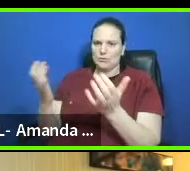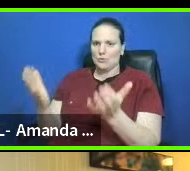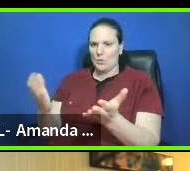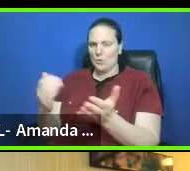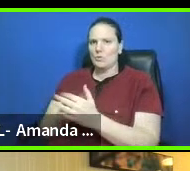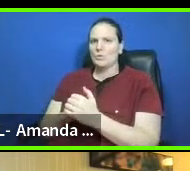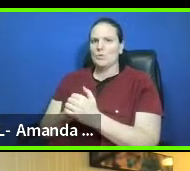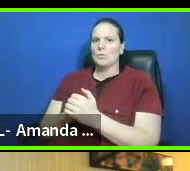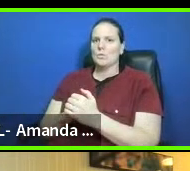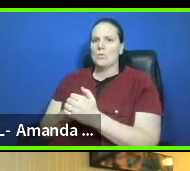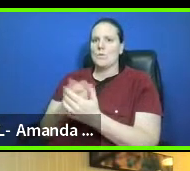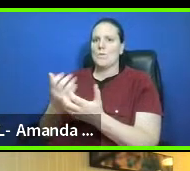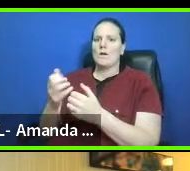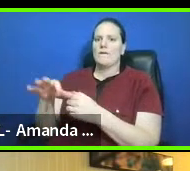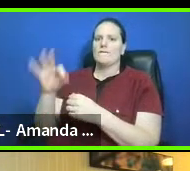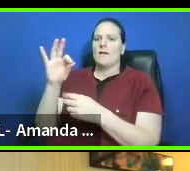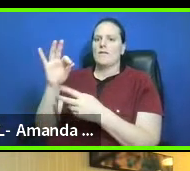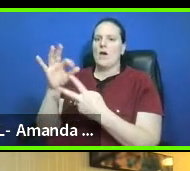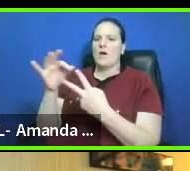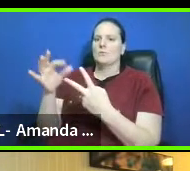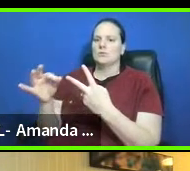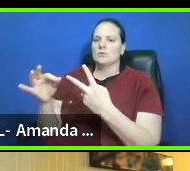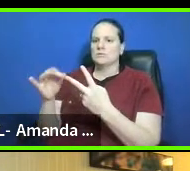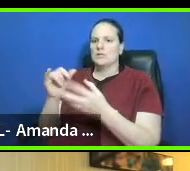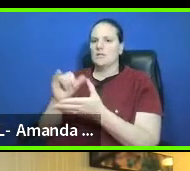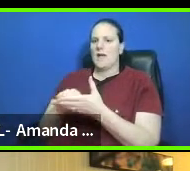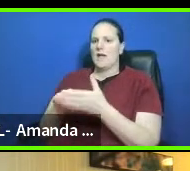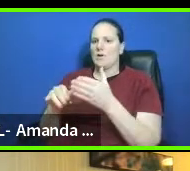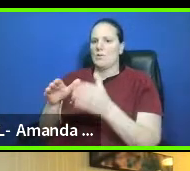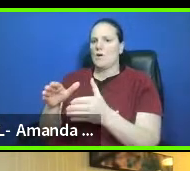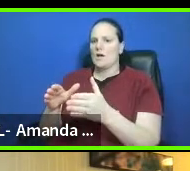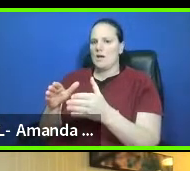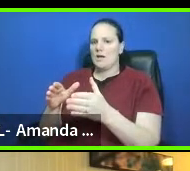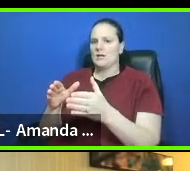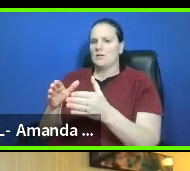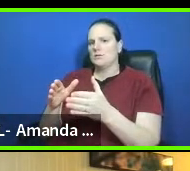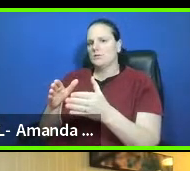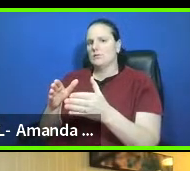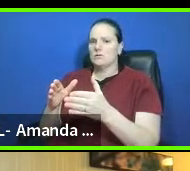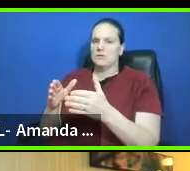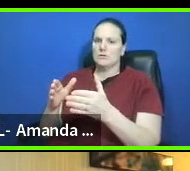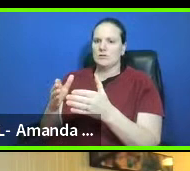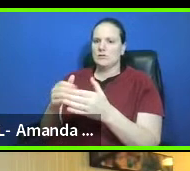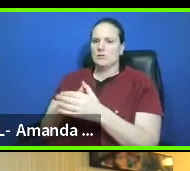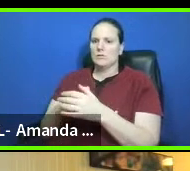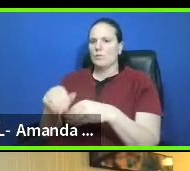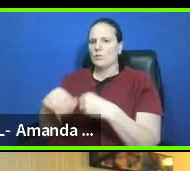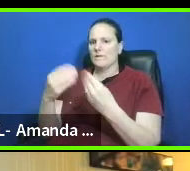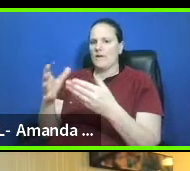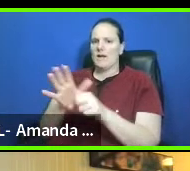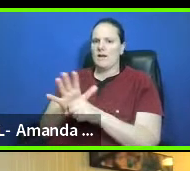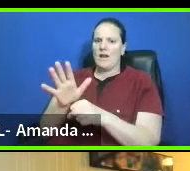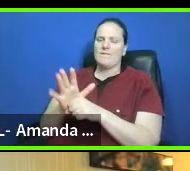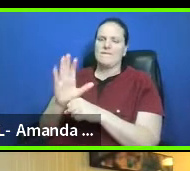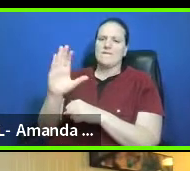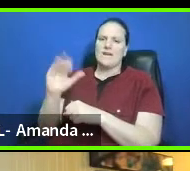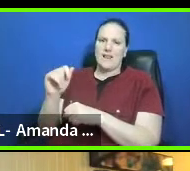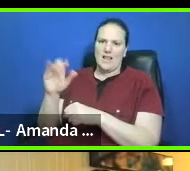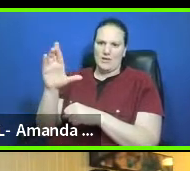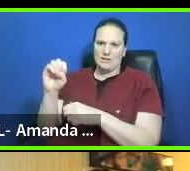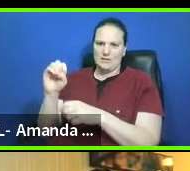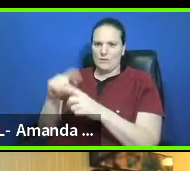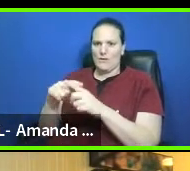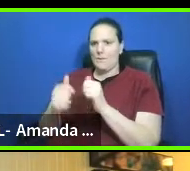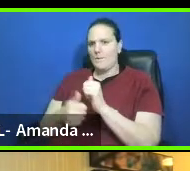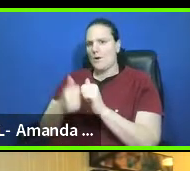we want to find the option we're looking at as a way to kind of provide enough clearance so the majority